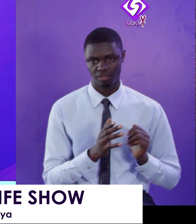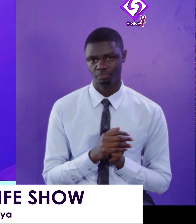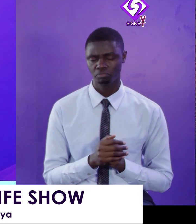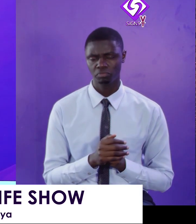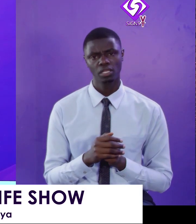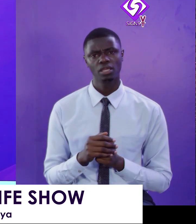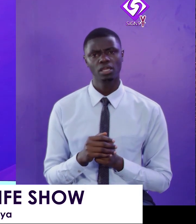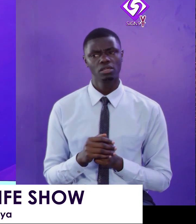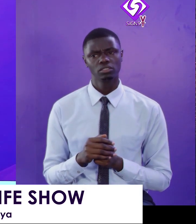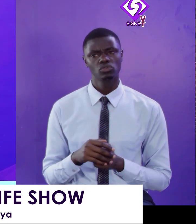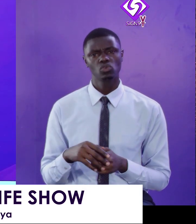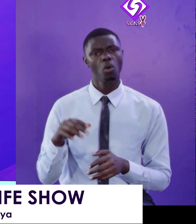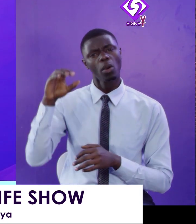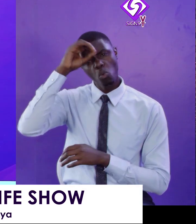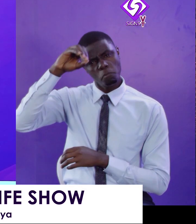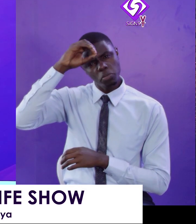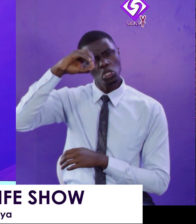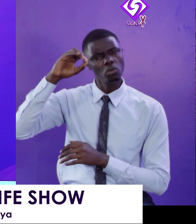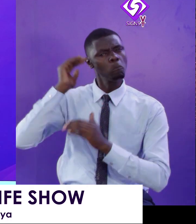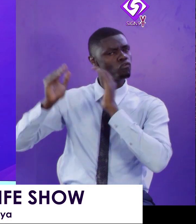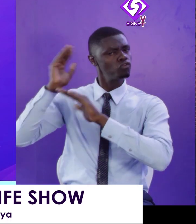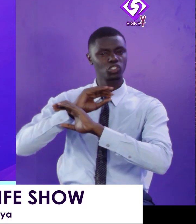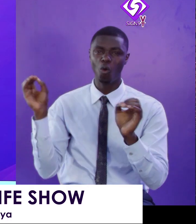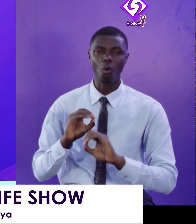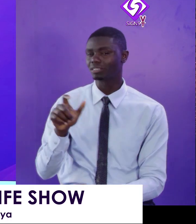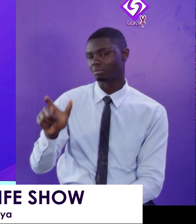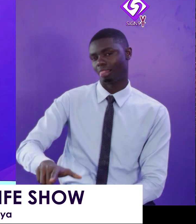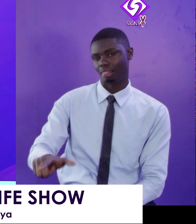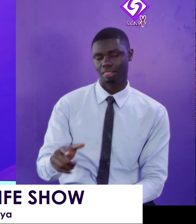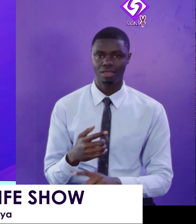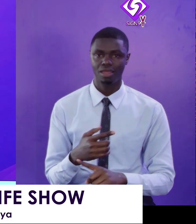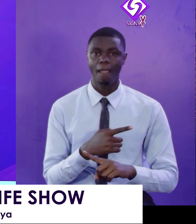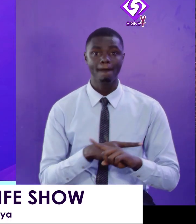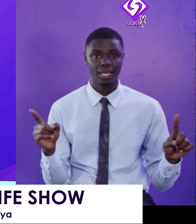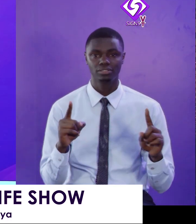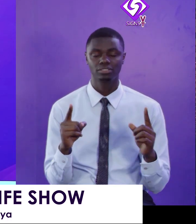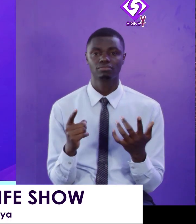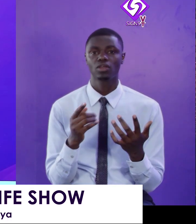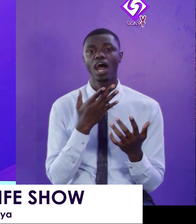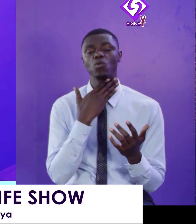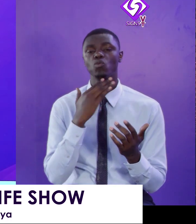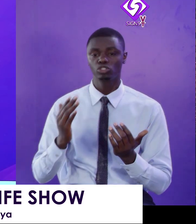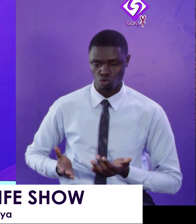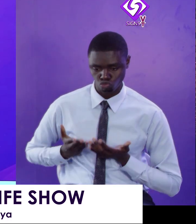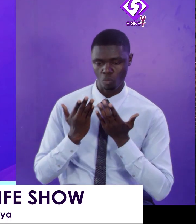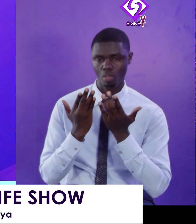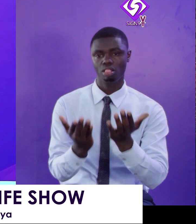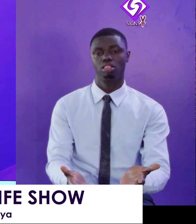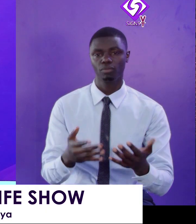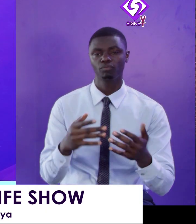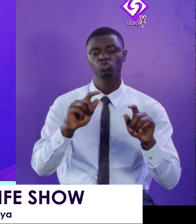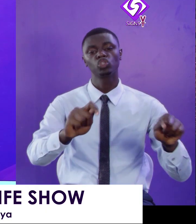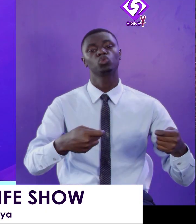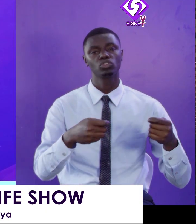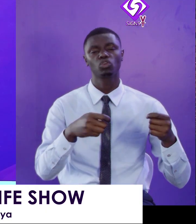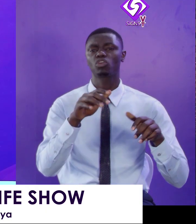bringing this from a layman's perspective, but I want to bring it from the shoes of many, many Kenyans. And